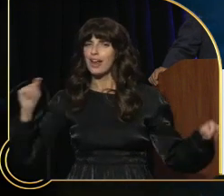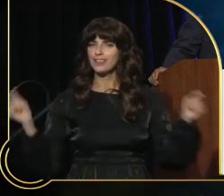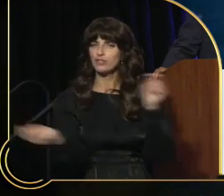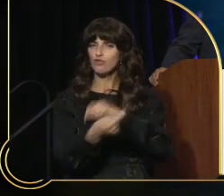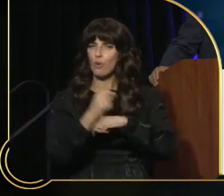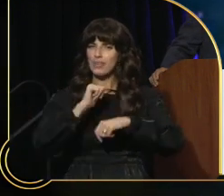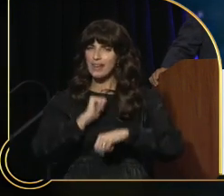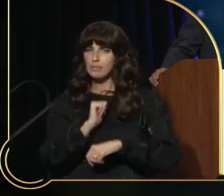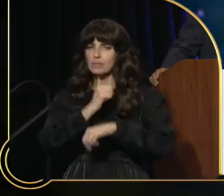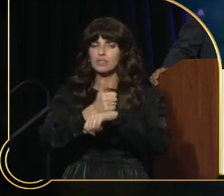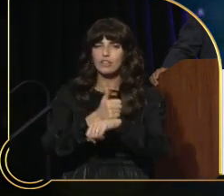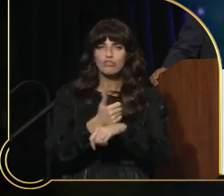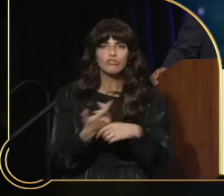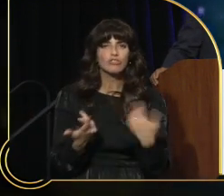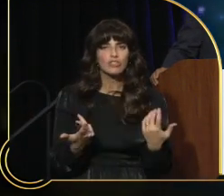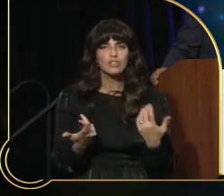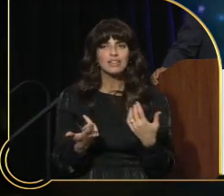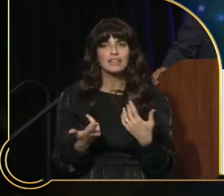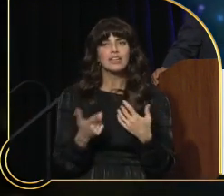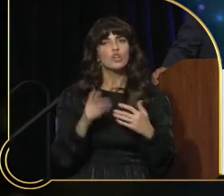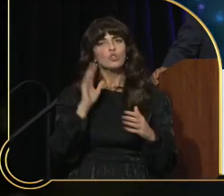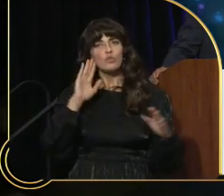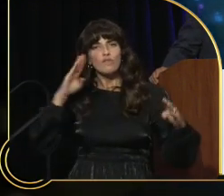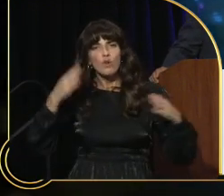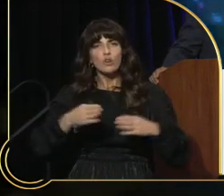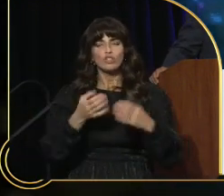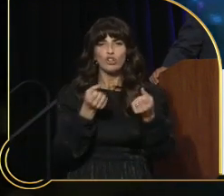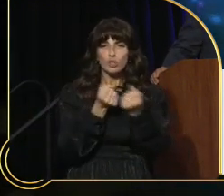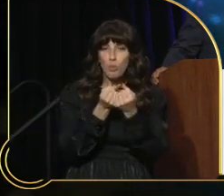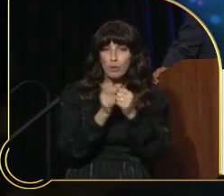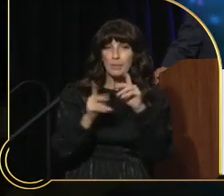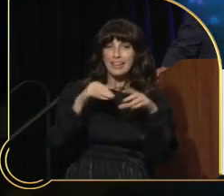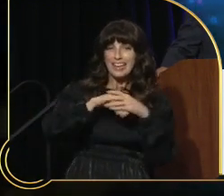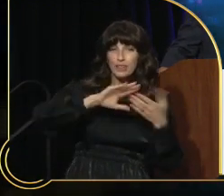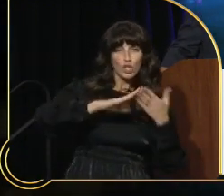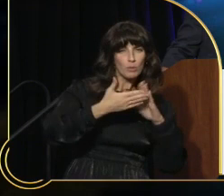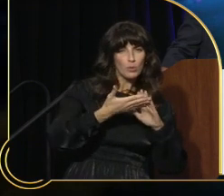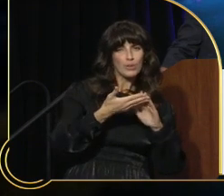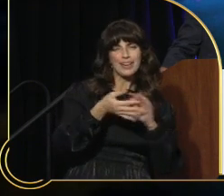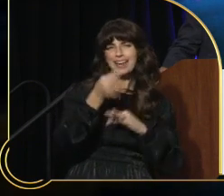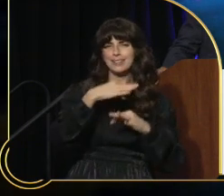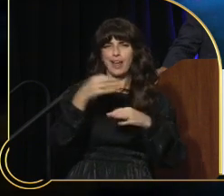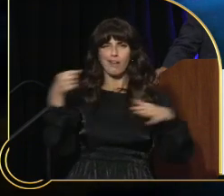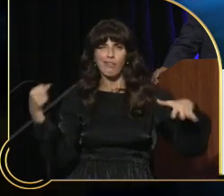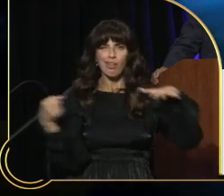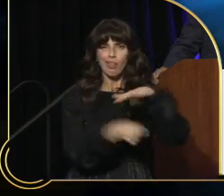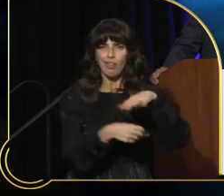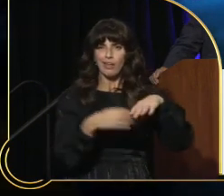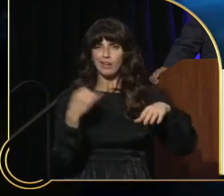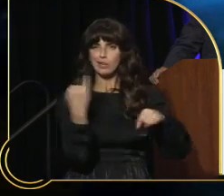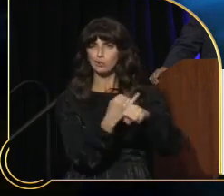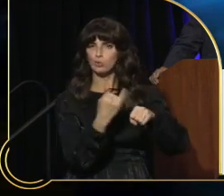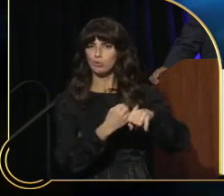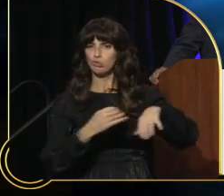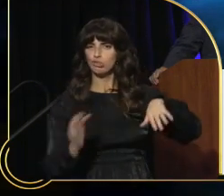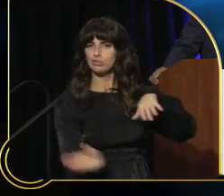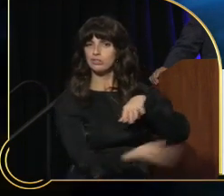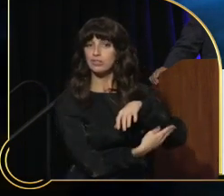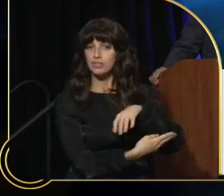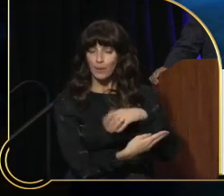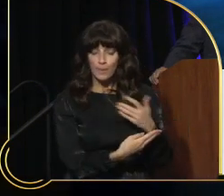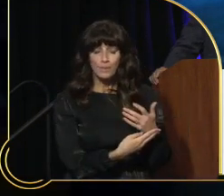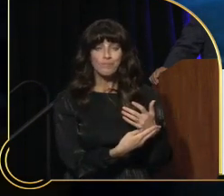focus upon supporting people in the community rather than confining them in institutions.